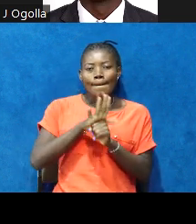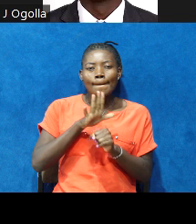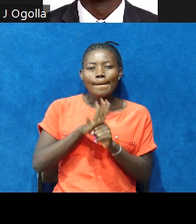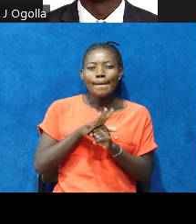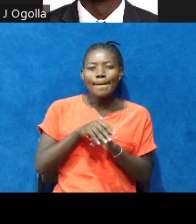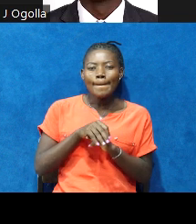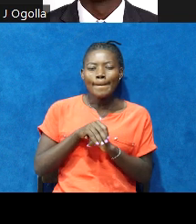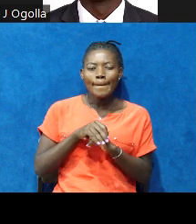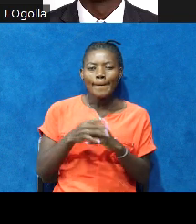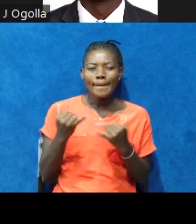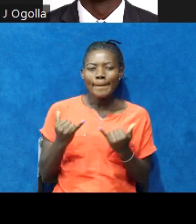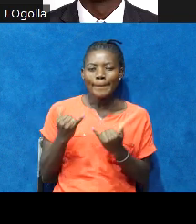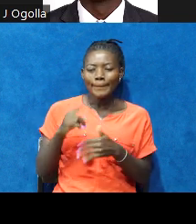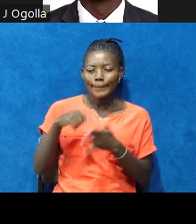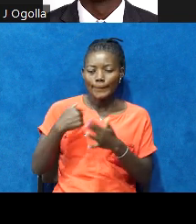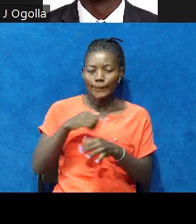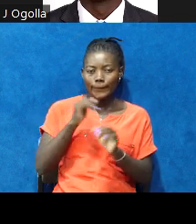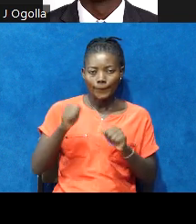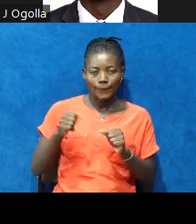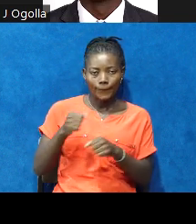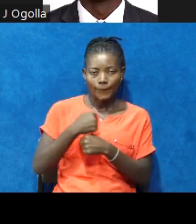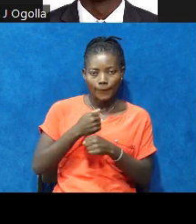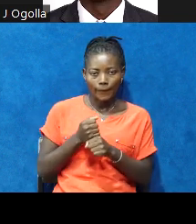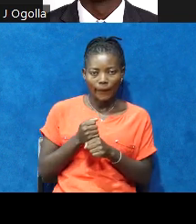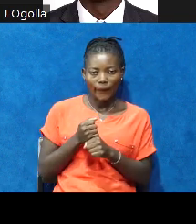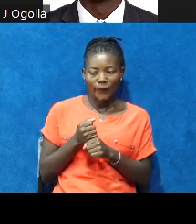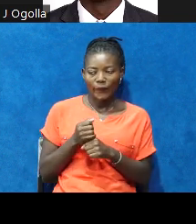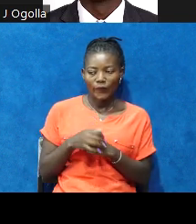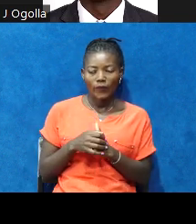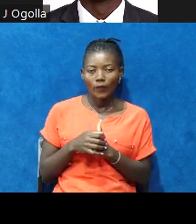it. So with that, what we would do is